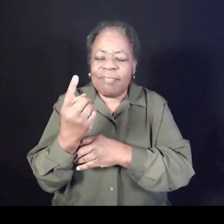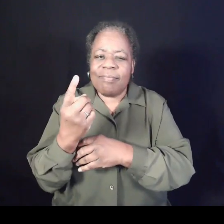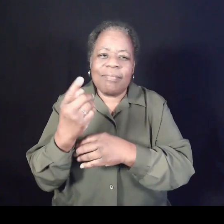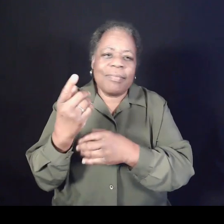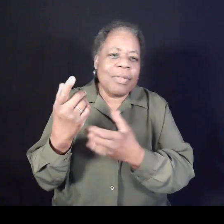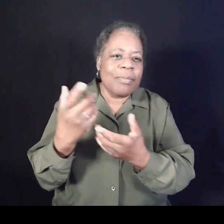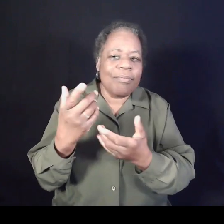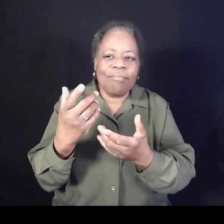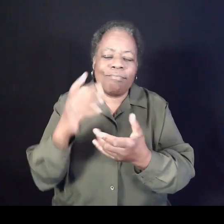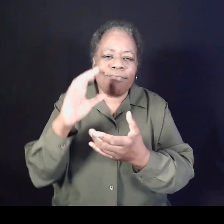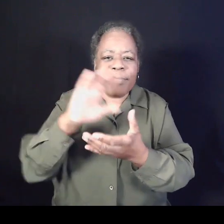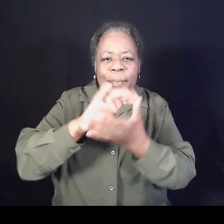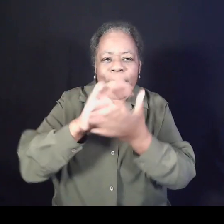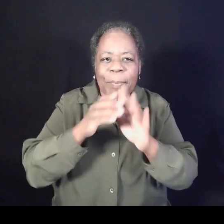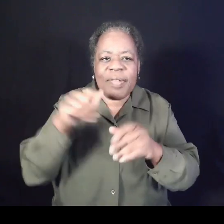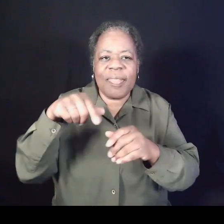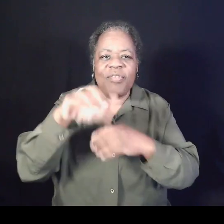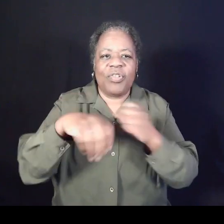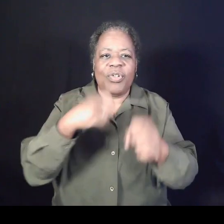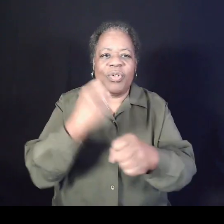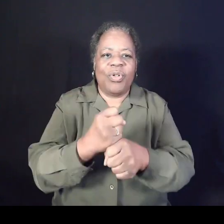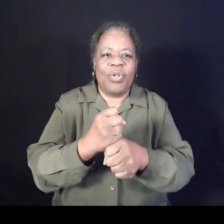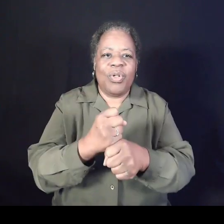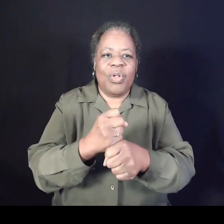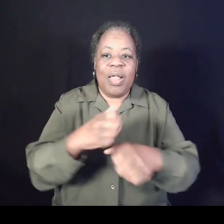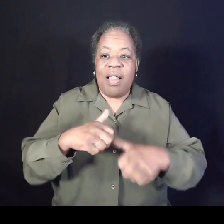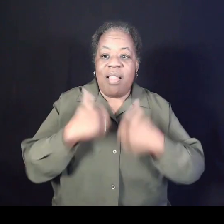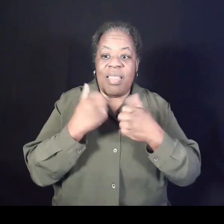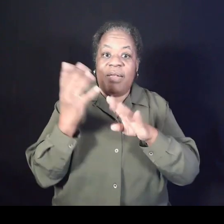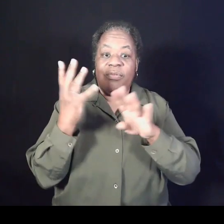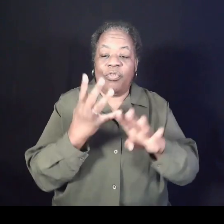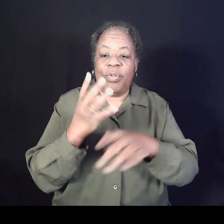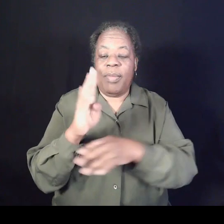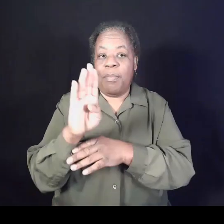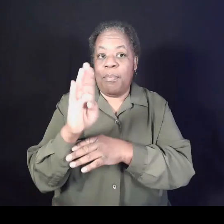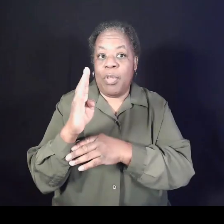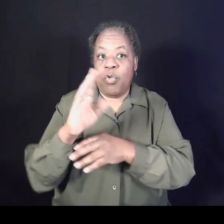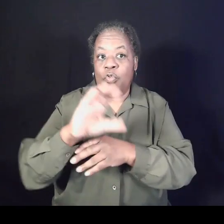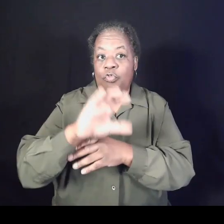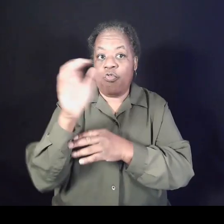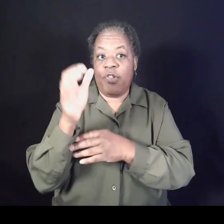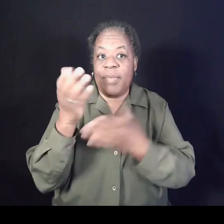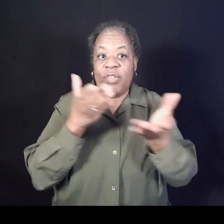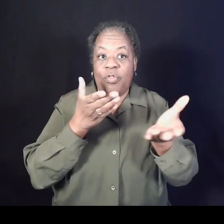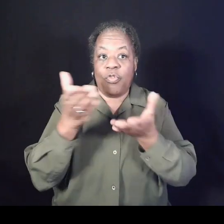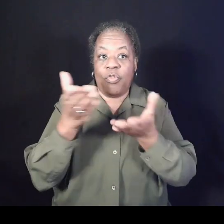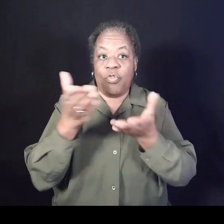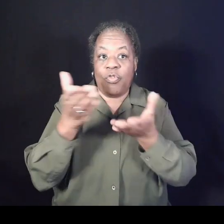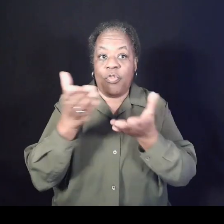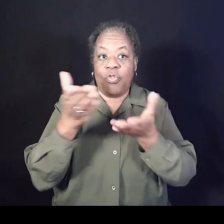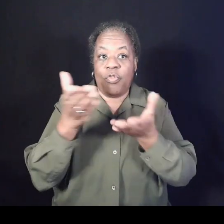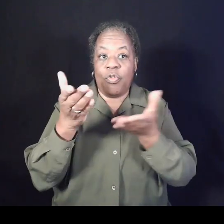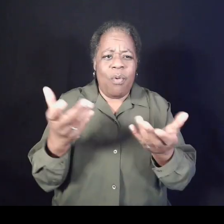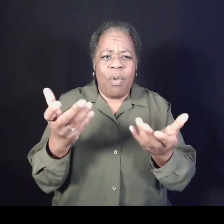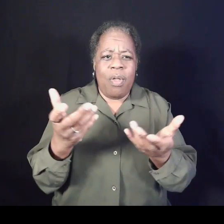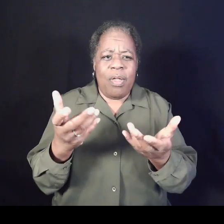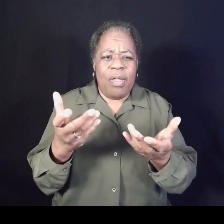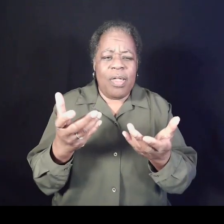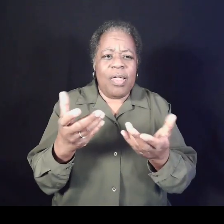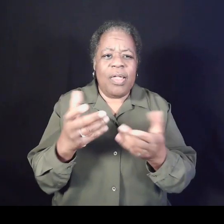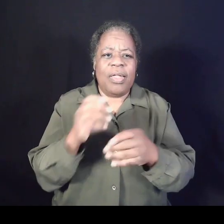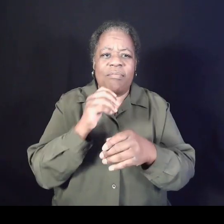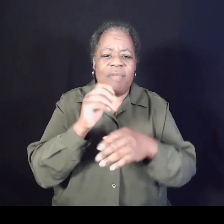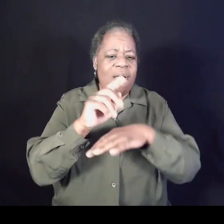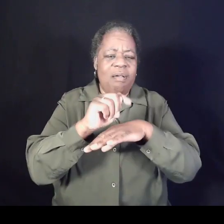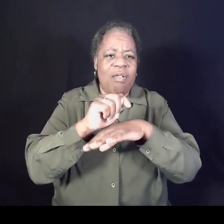year. We also will be live streaming our Blue Christmas service. Blue Christmas is a non-traditional service that acknowledges